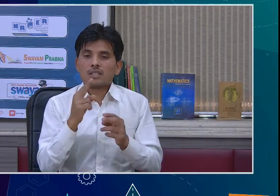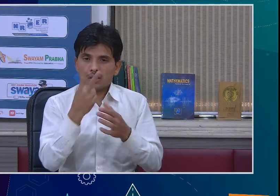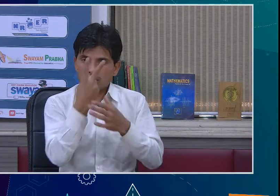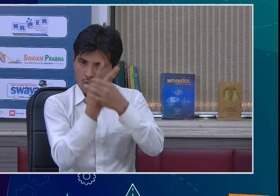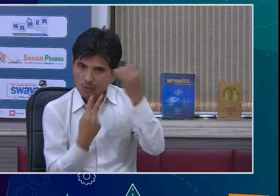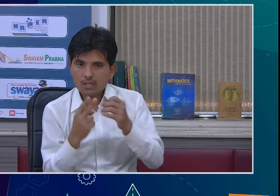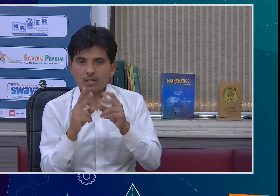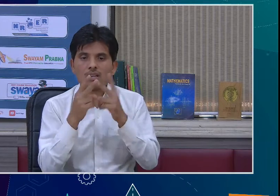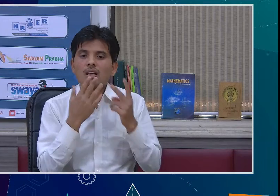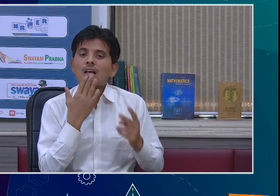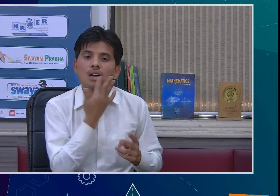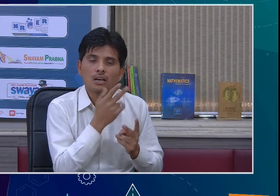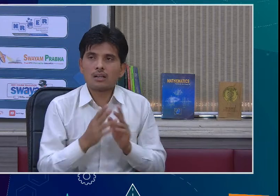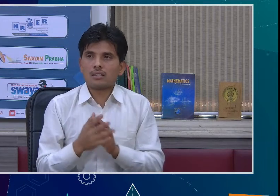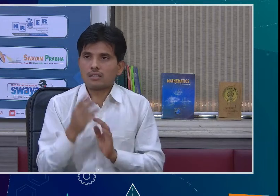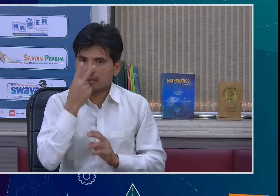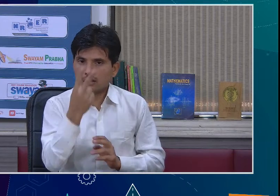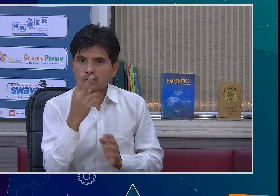and thus